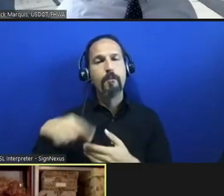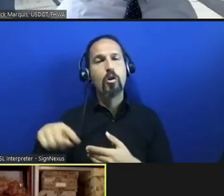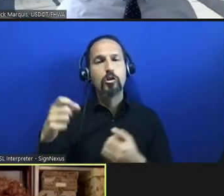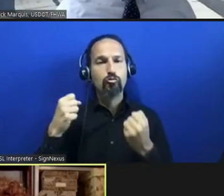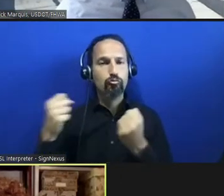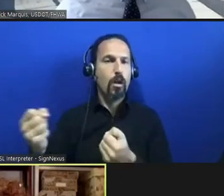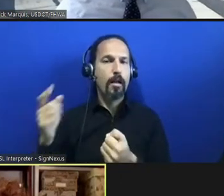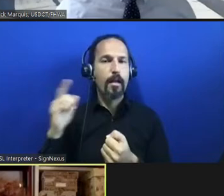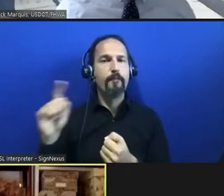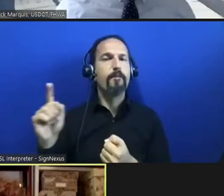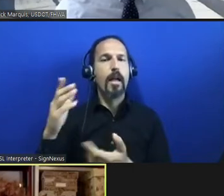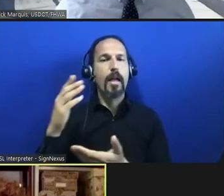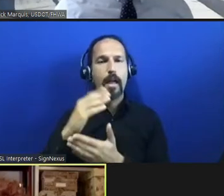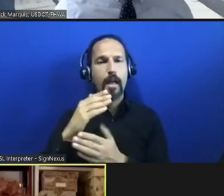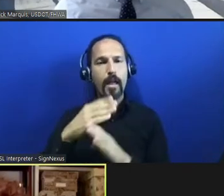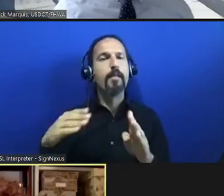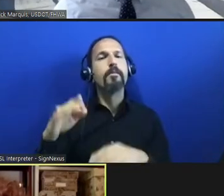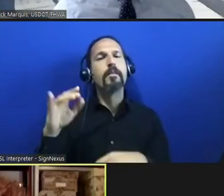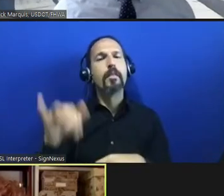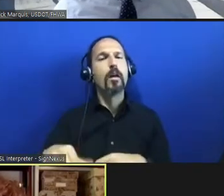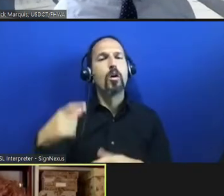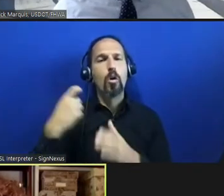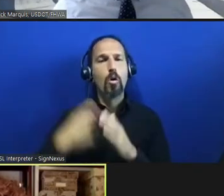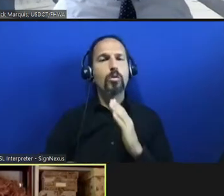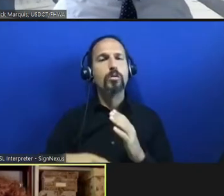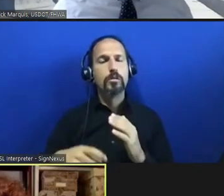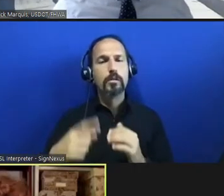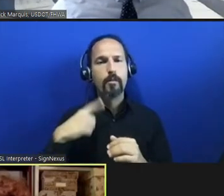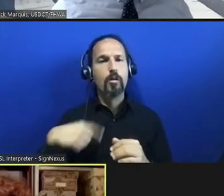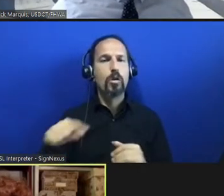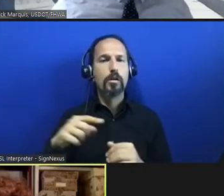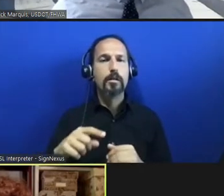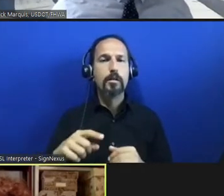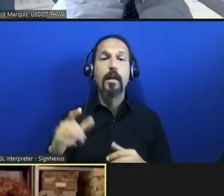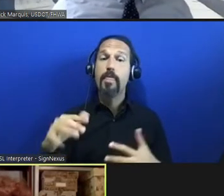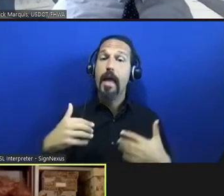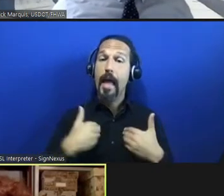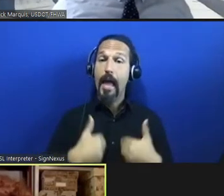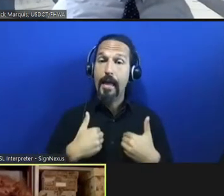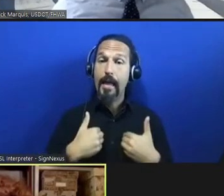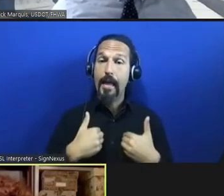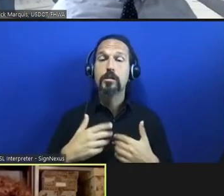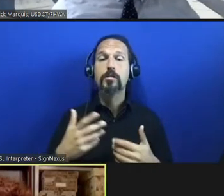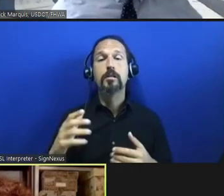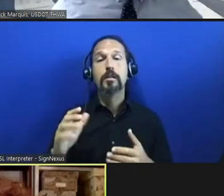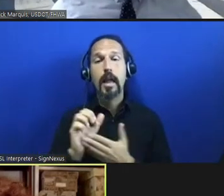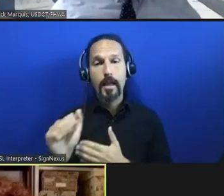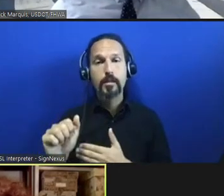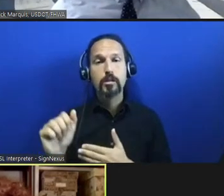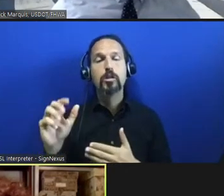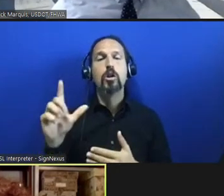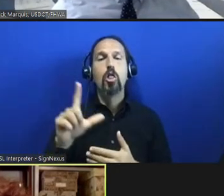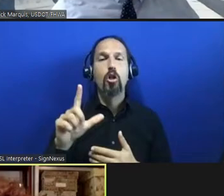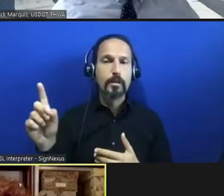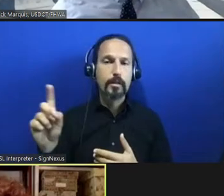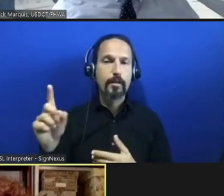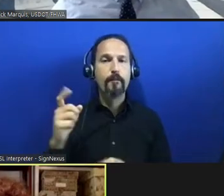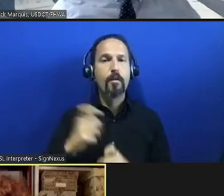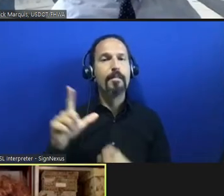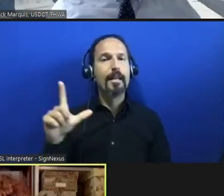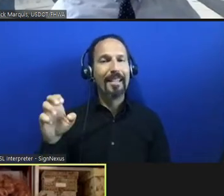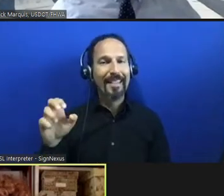and mitigate a fraction of the cost it incurs on the rest of us asthma lung cancer learning disabilities from